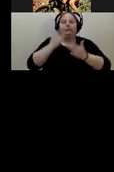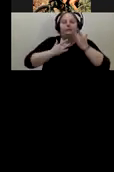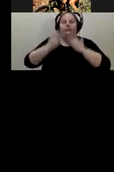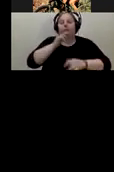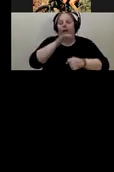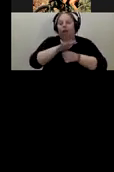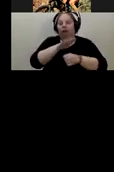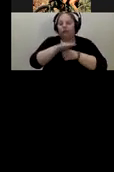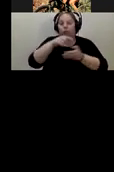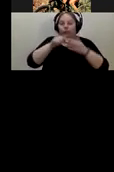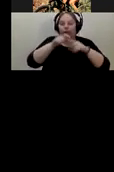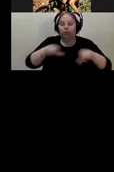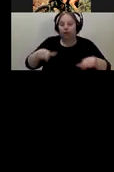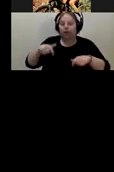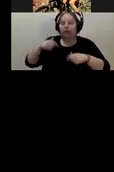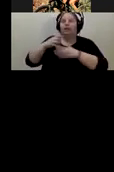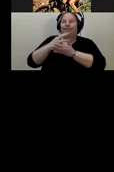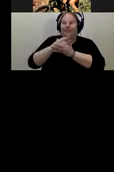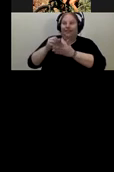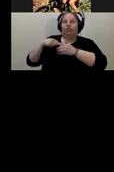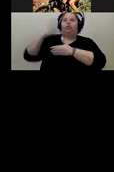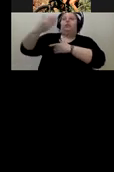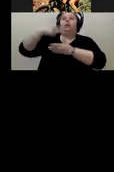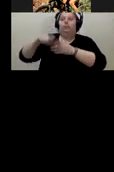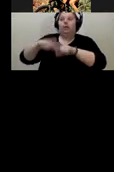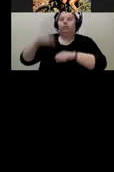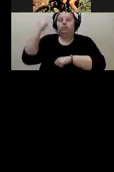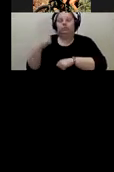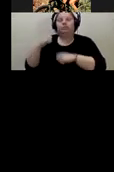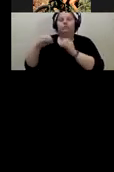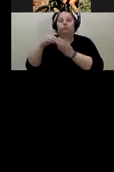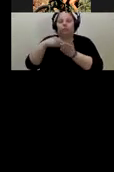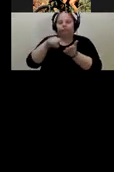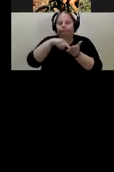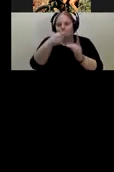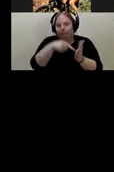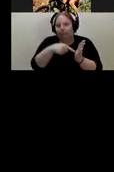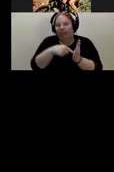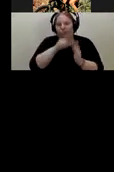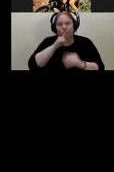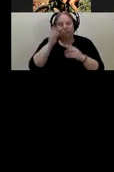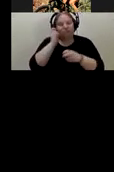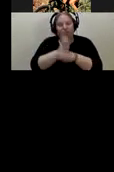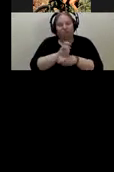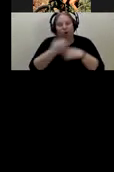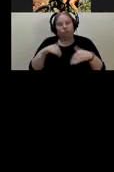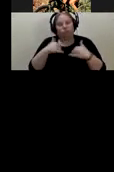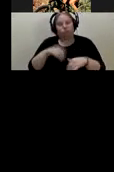paycheck. I mean, that's typical for a lot of us. And can you imagine being on the lower side of